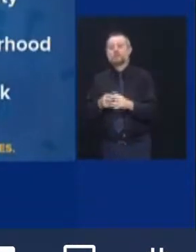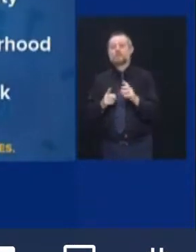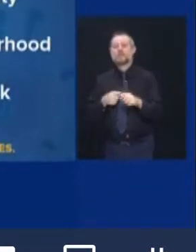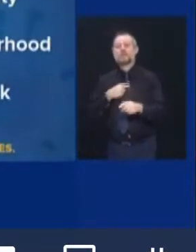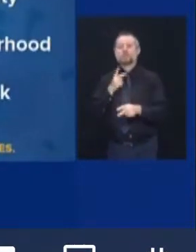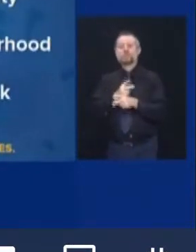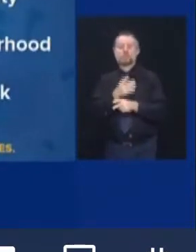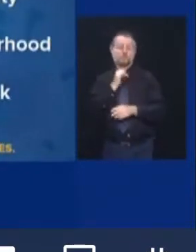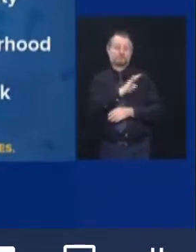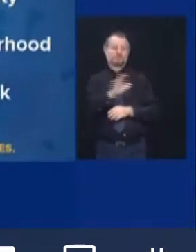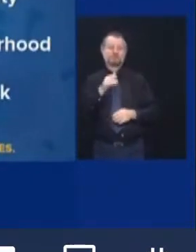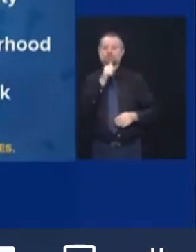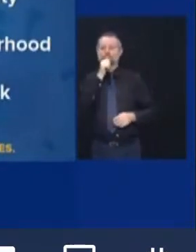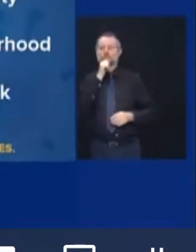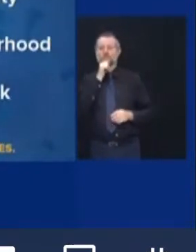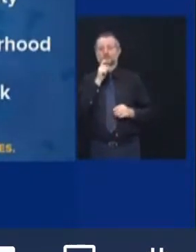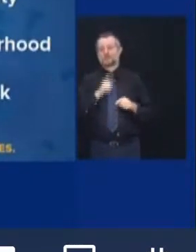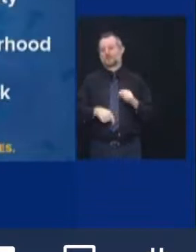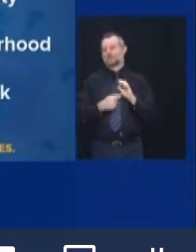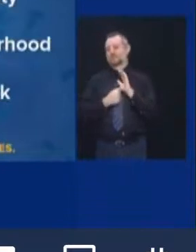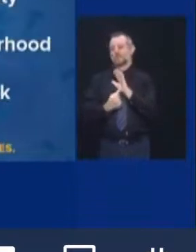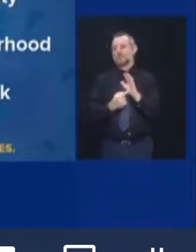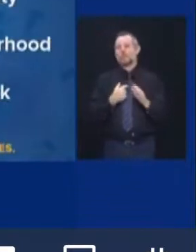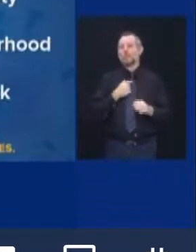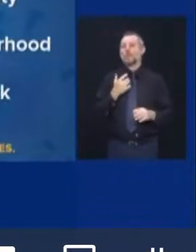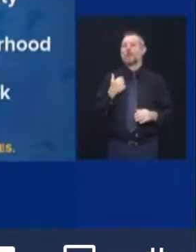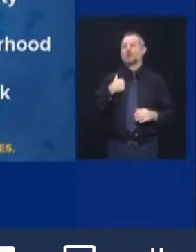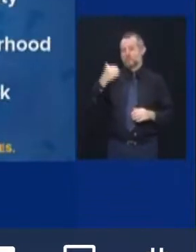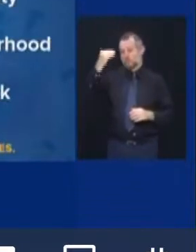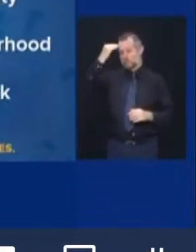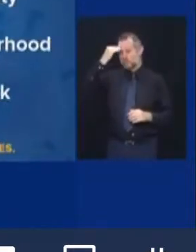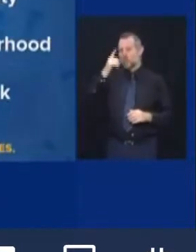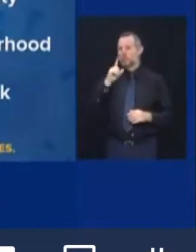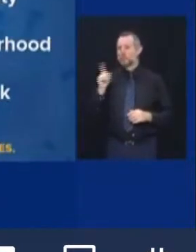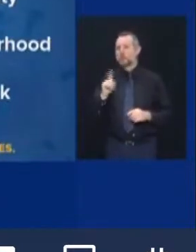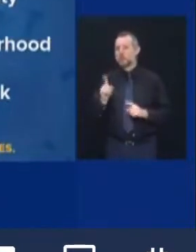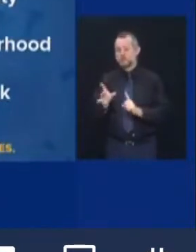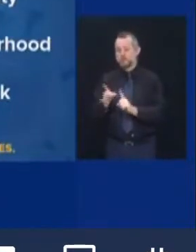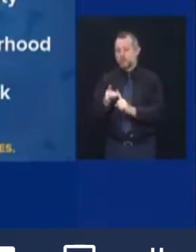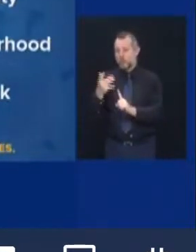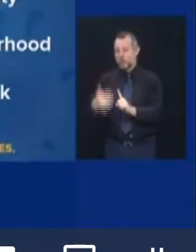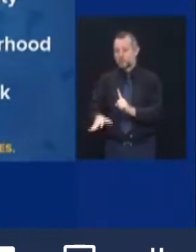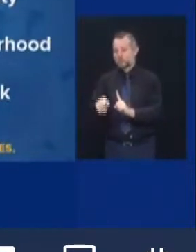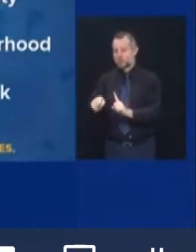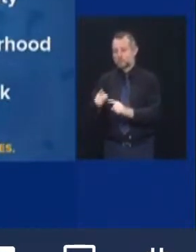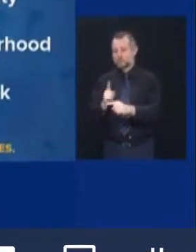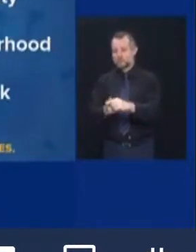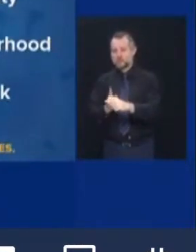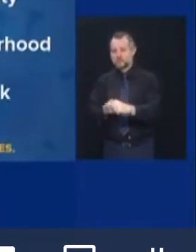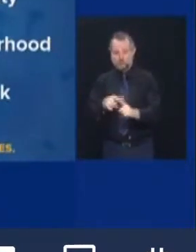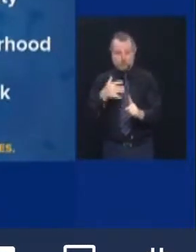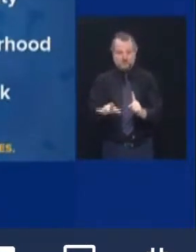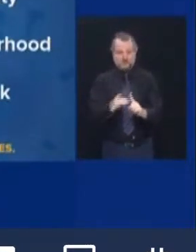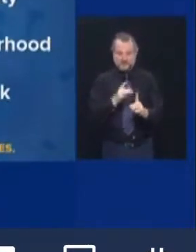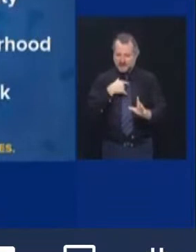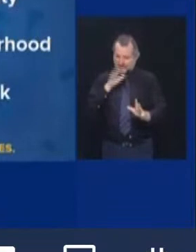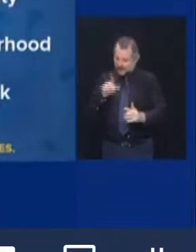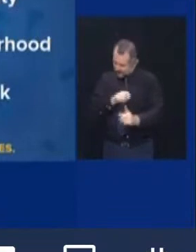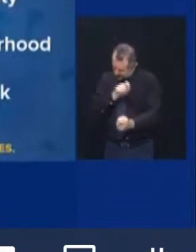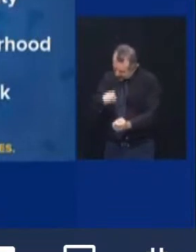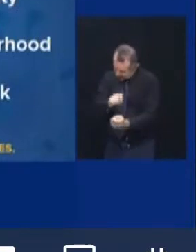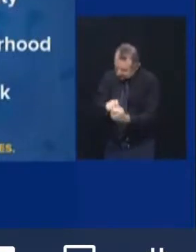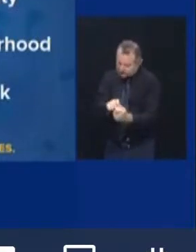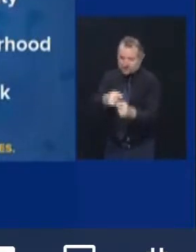But we know exactly where the cases are coming from. Okay, so then change the